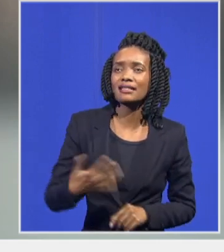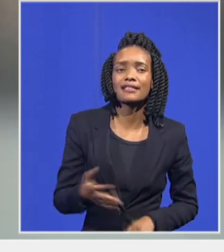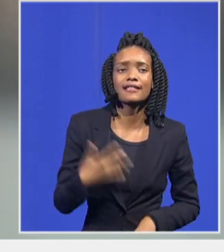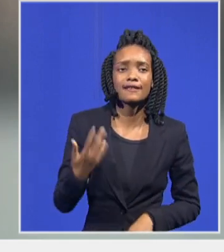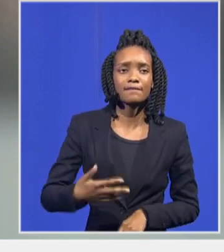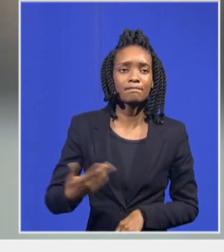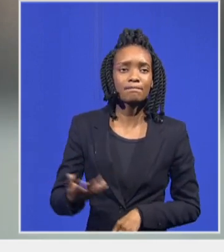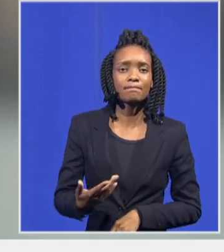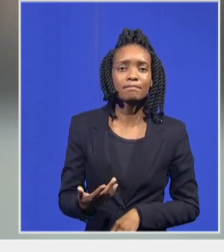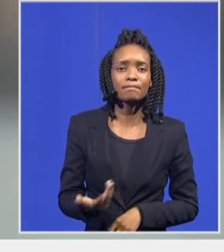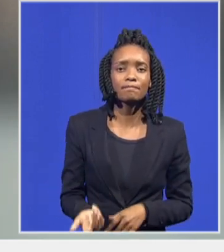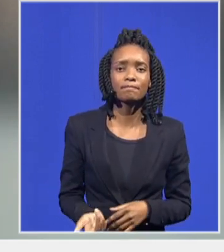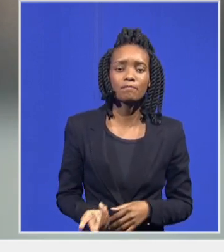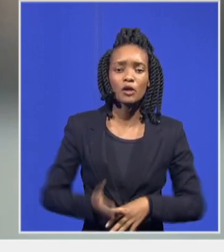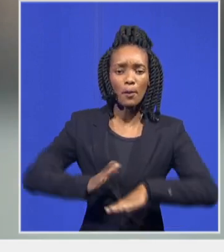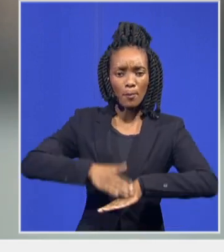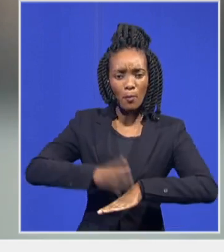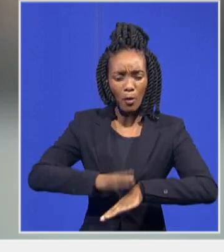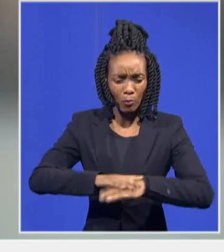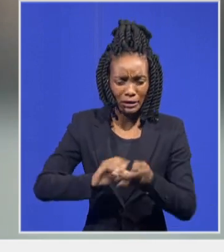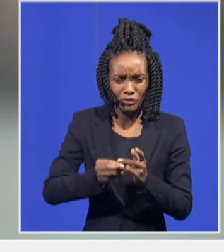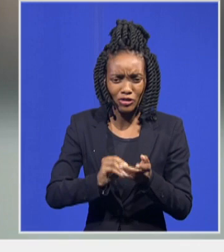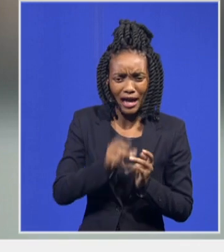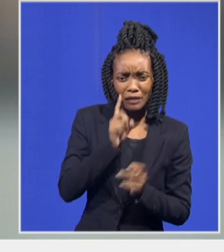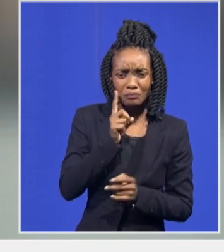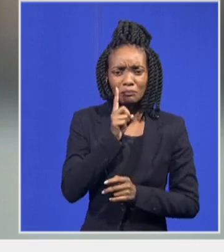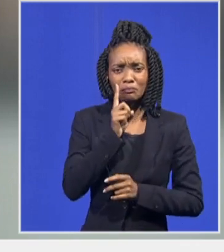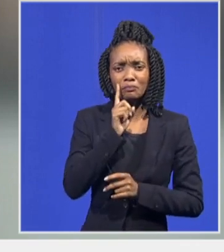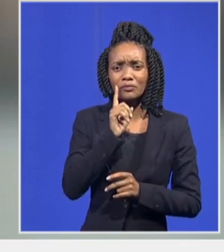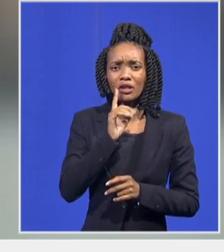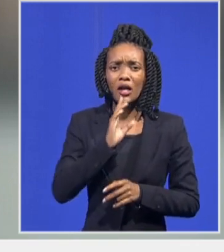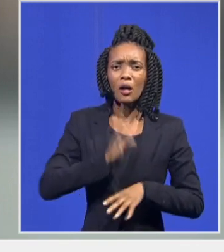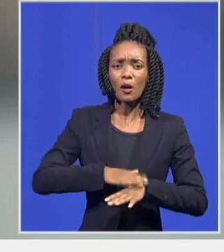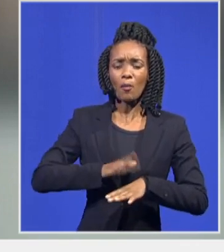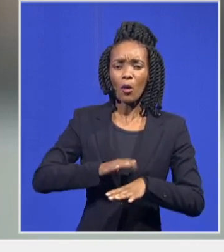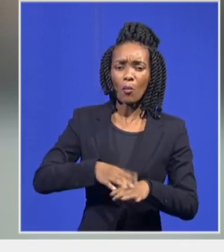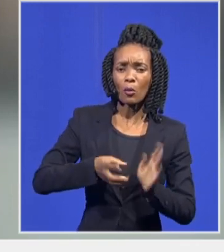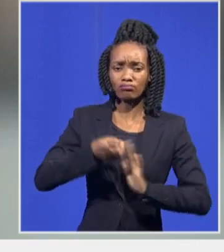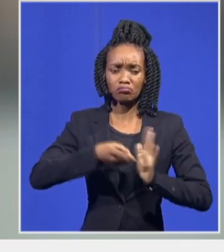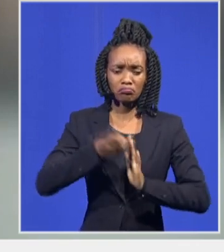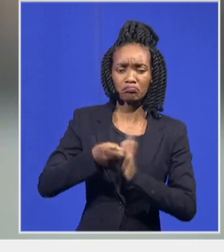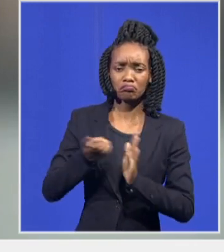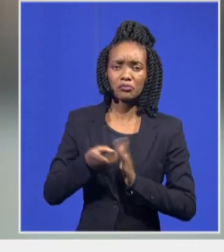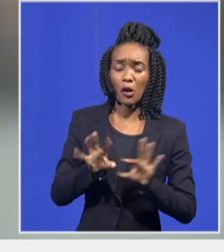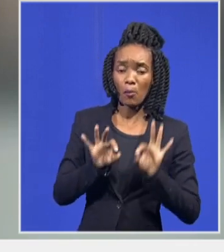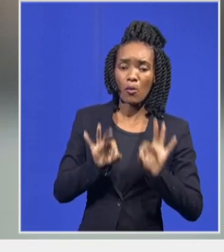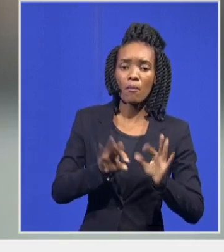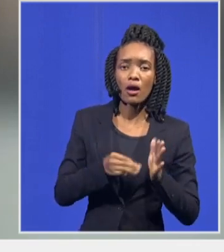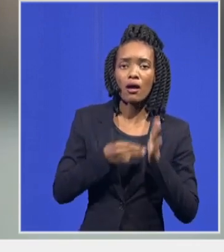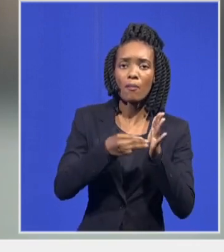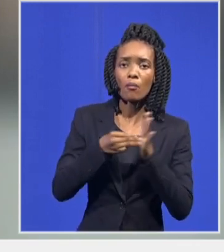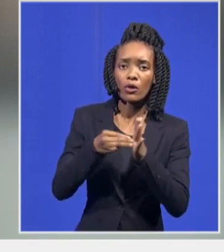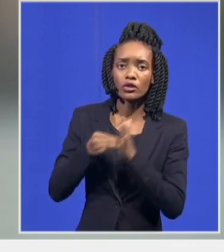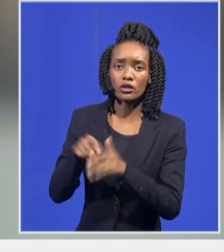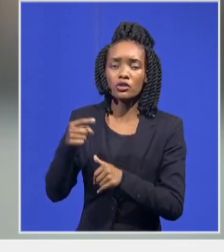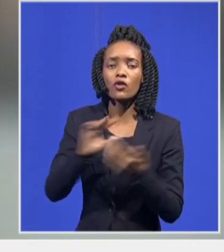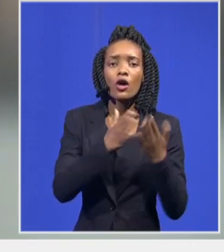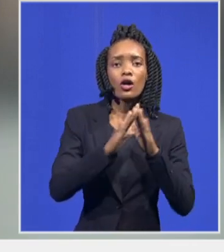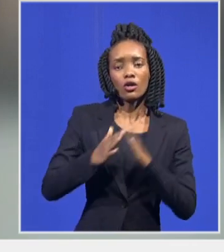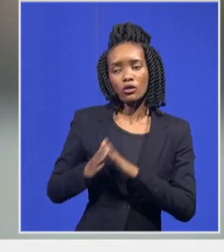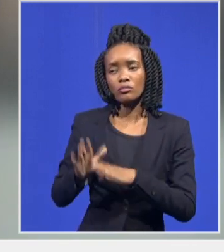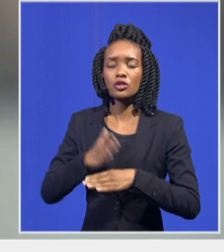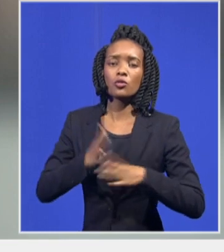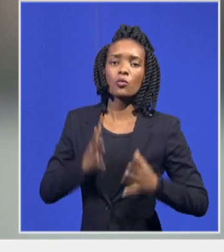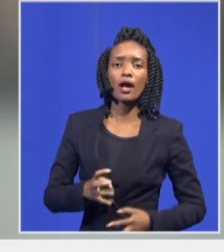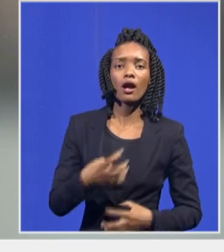we should experiment more and develop proper models of community and worker ownership